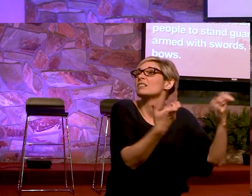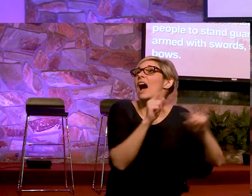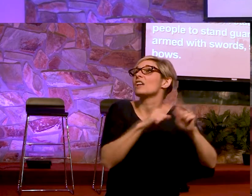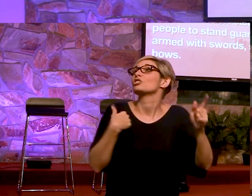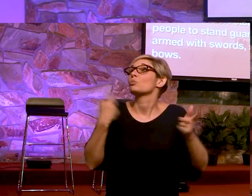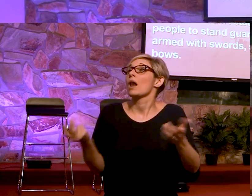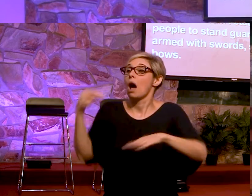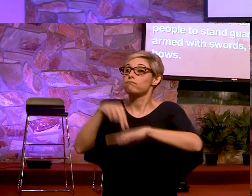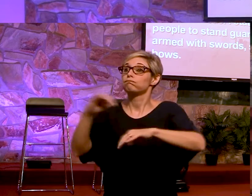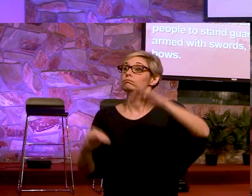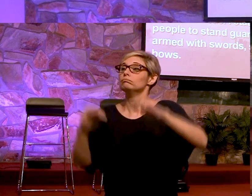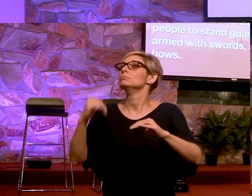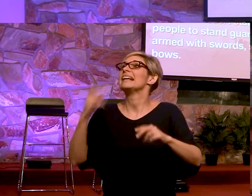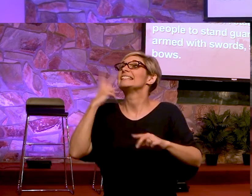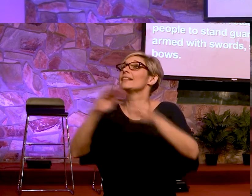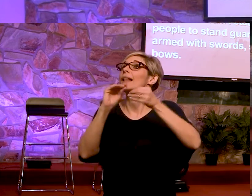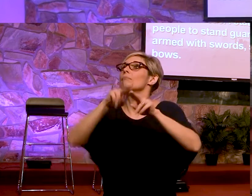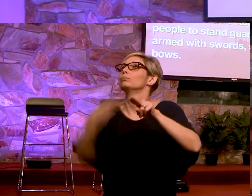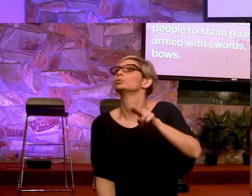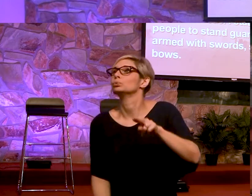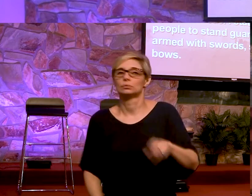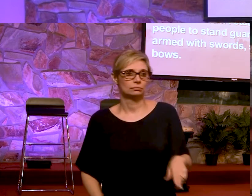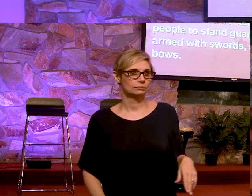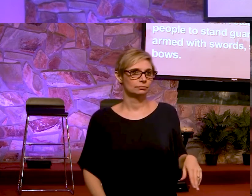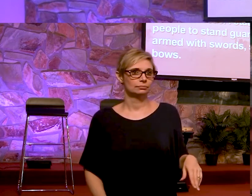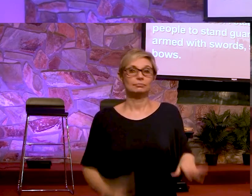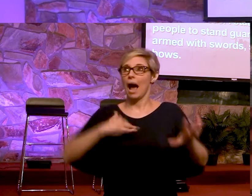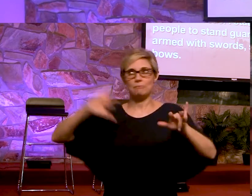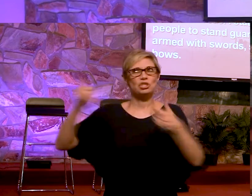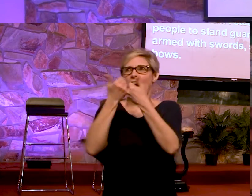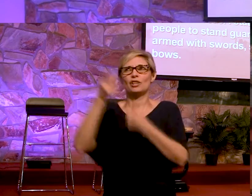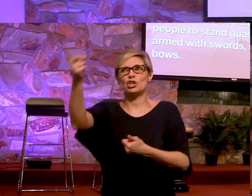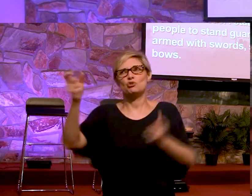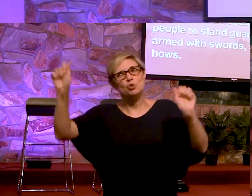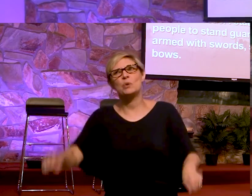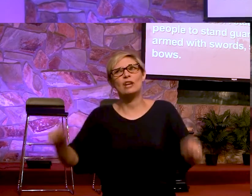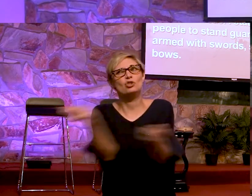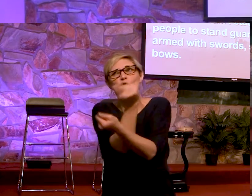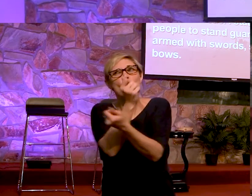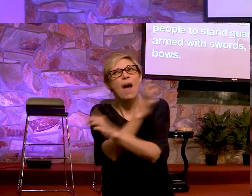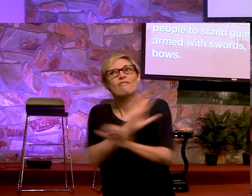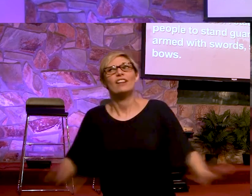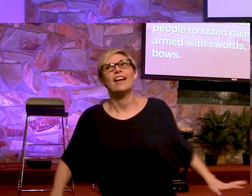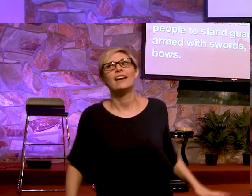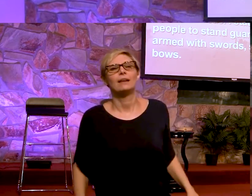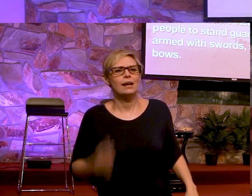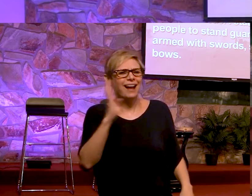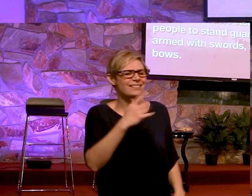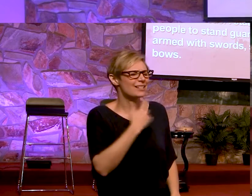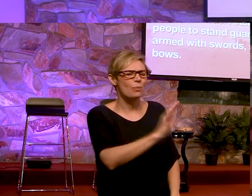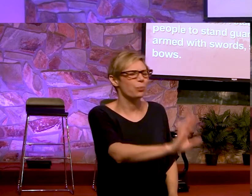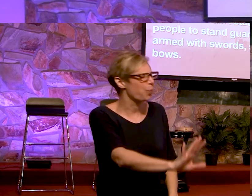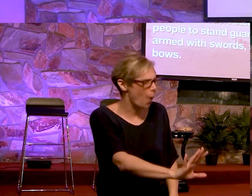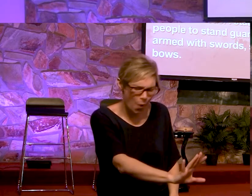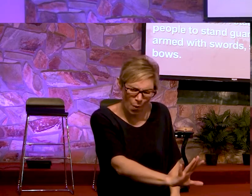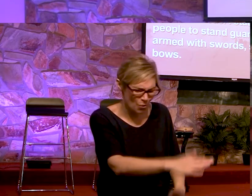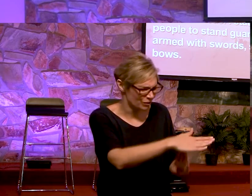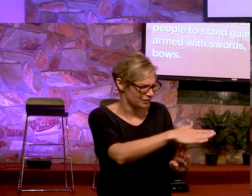step on the scale and see the numbers go down. Okay, God? So I'm challenging you. You can do all things. And God says, no, that's not the way